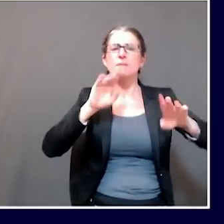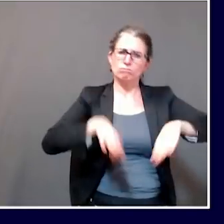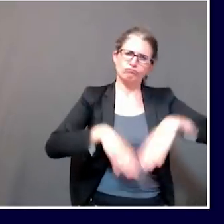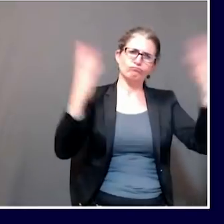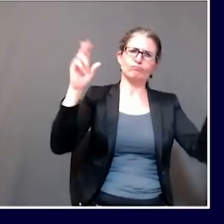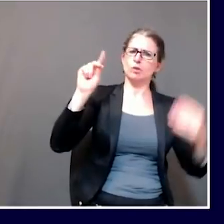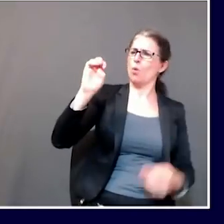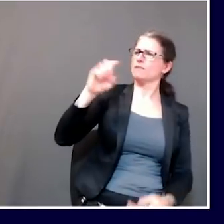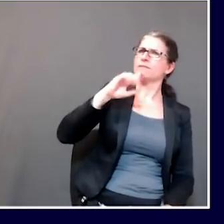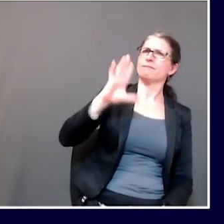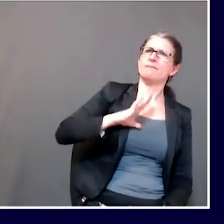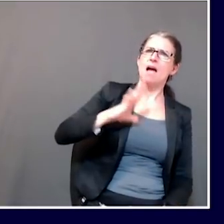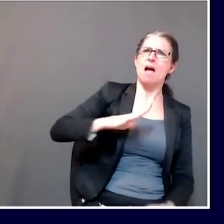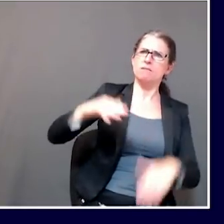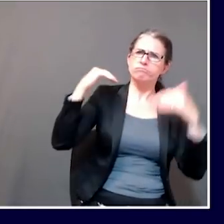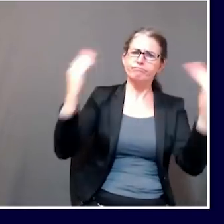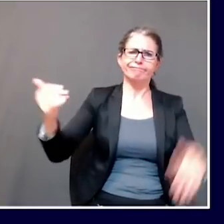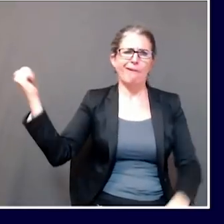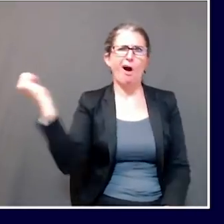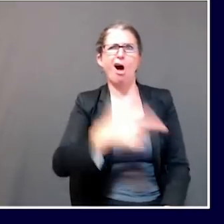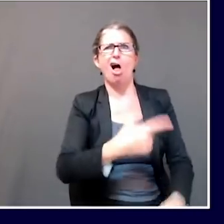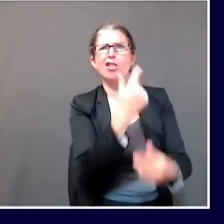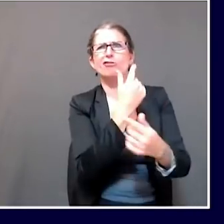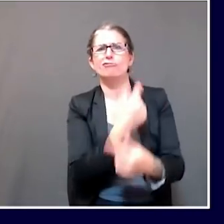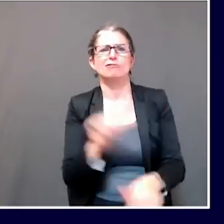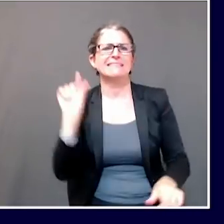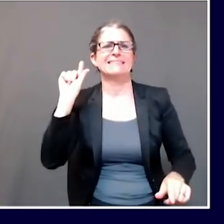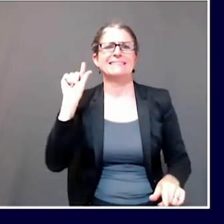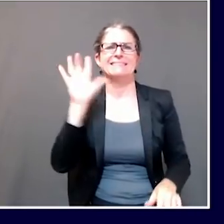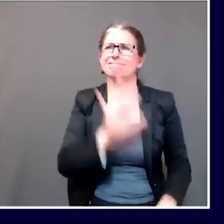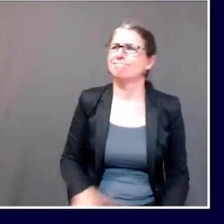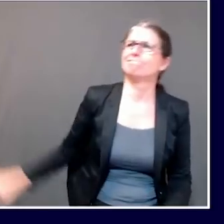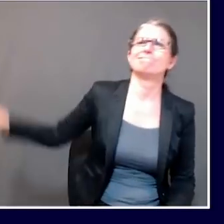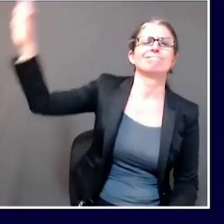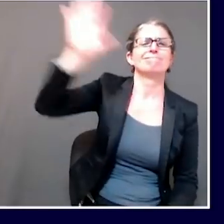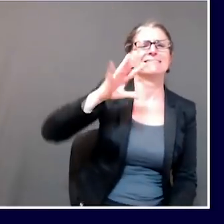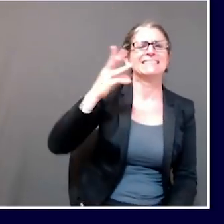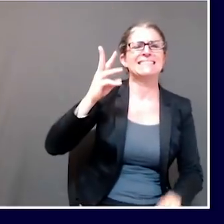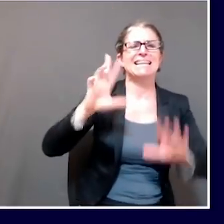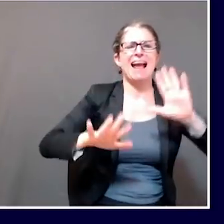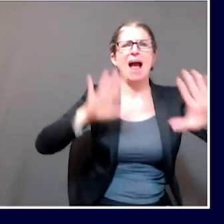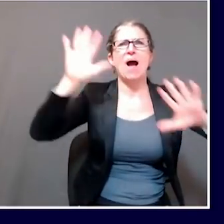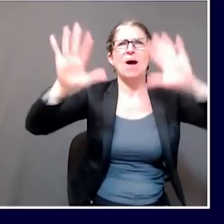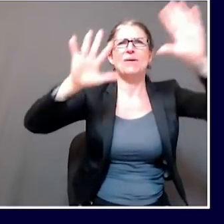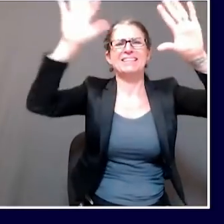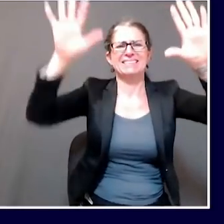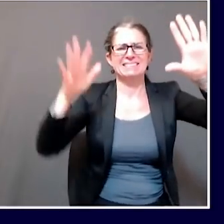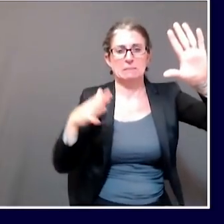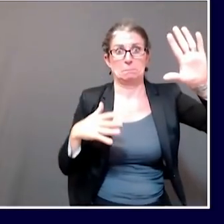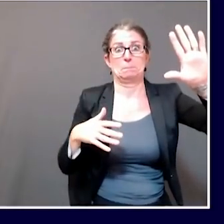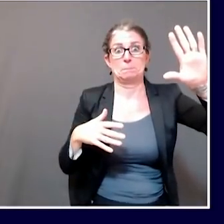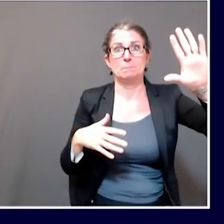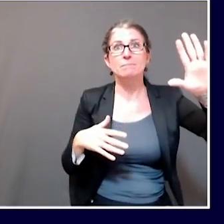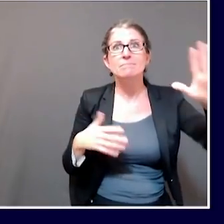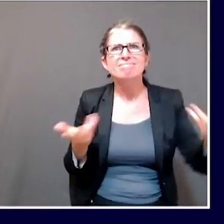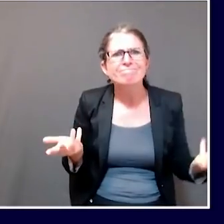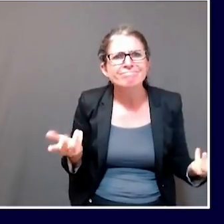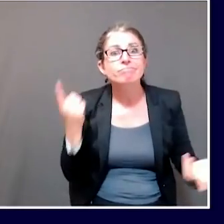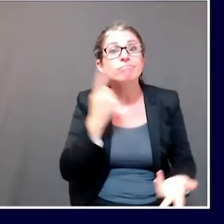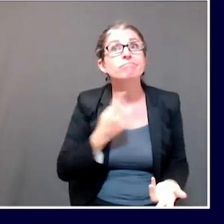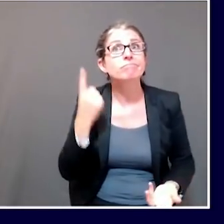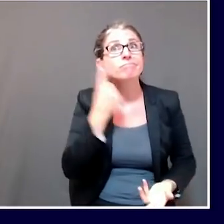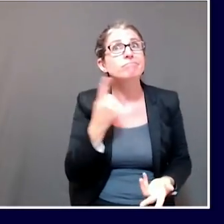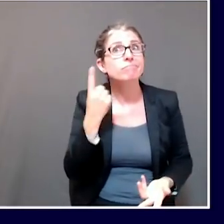a recommendation on contact sports, such as football, maybe soccer. Other states are moving them to the spring.